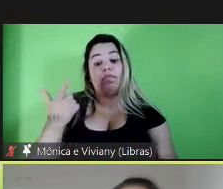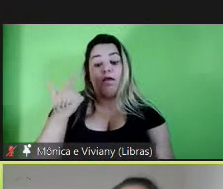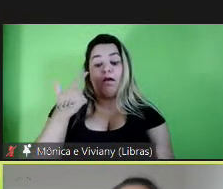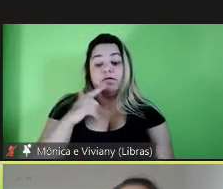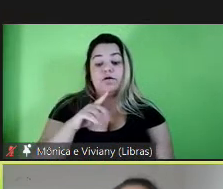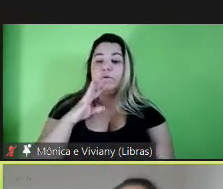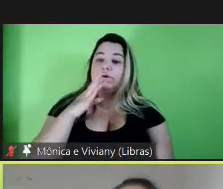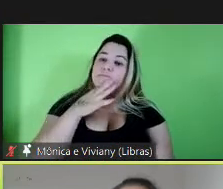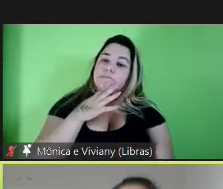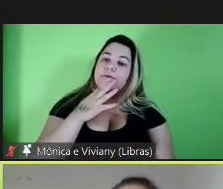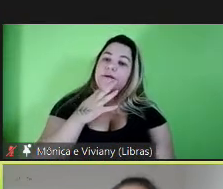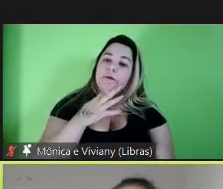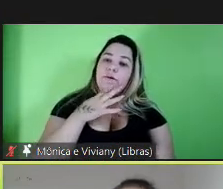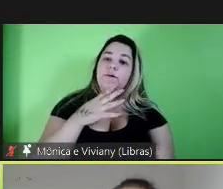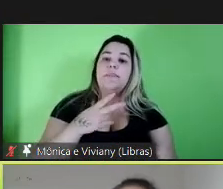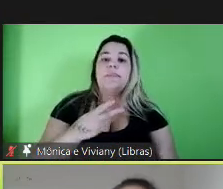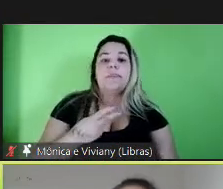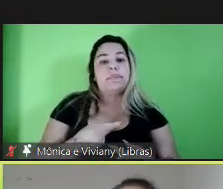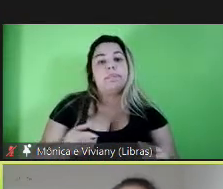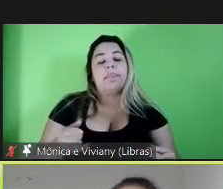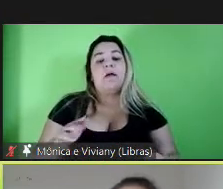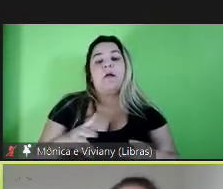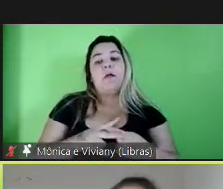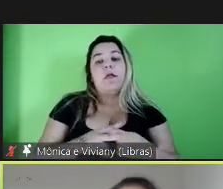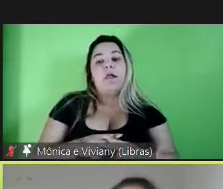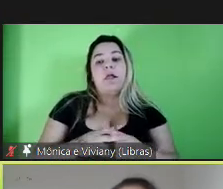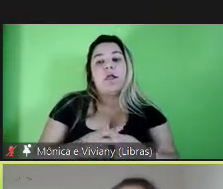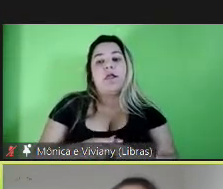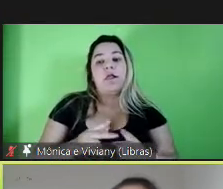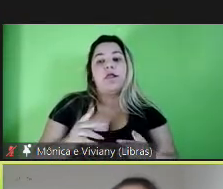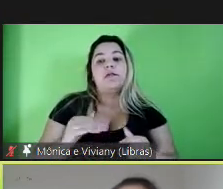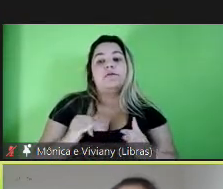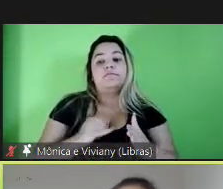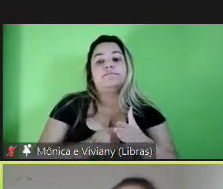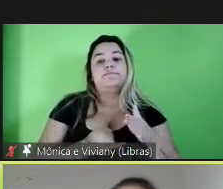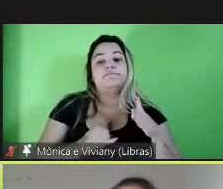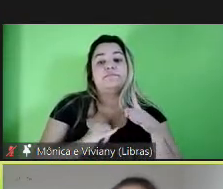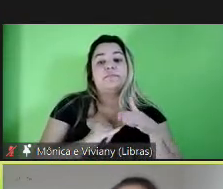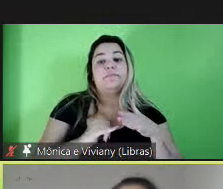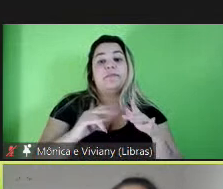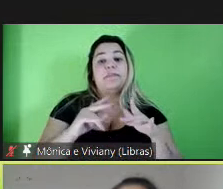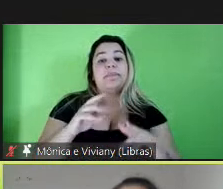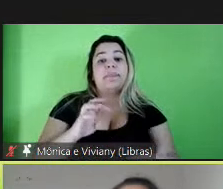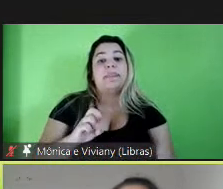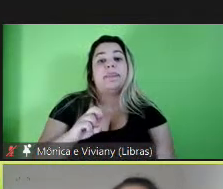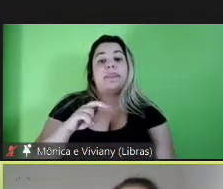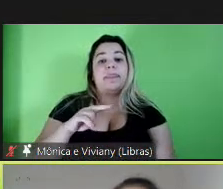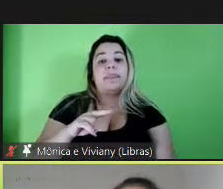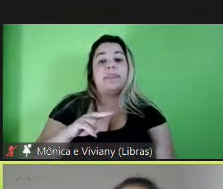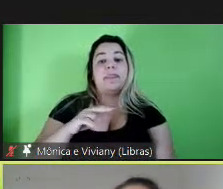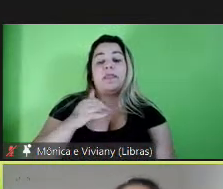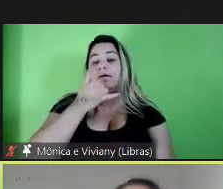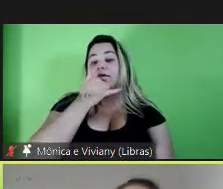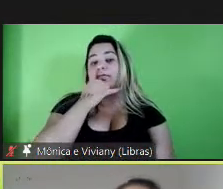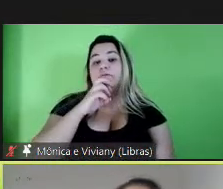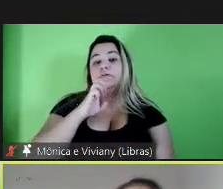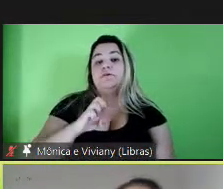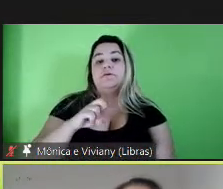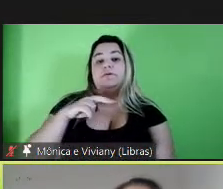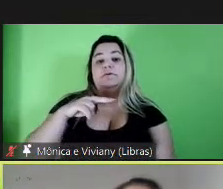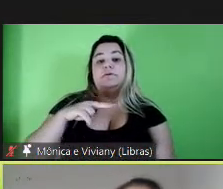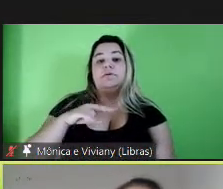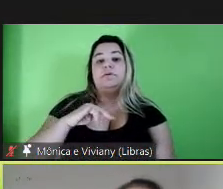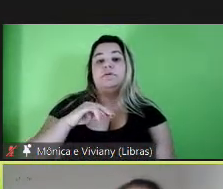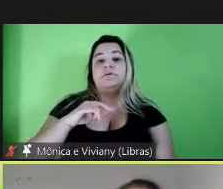are able to try to recognize which are the tools and institutions and the equipment that this population